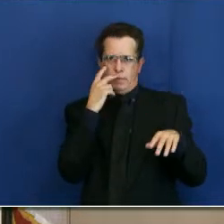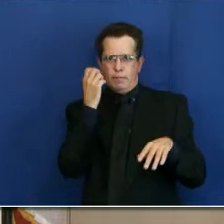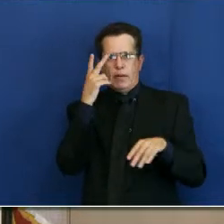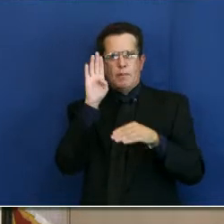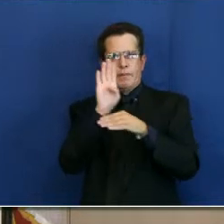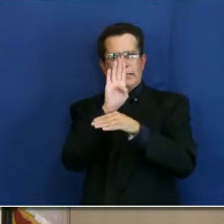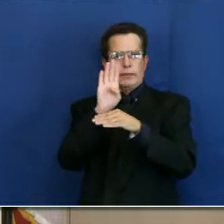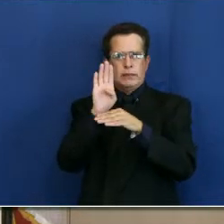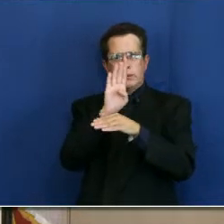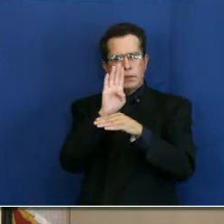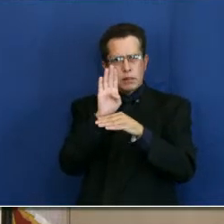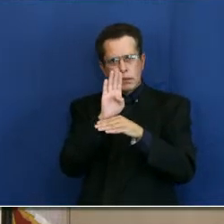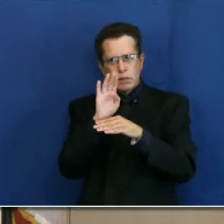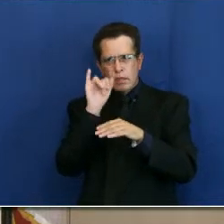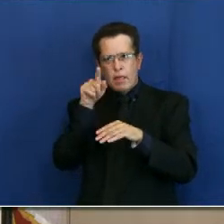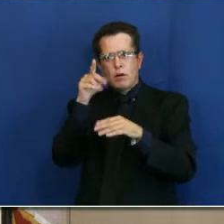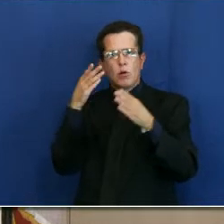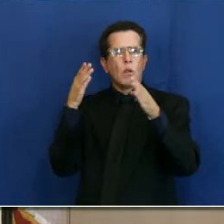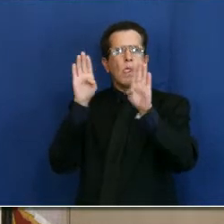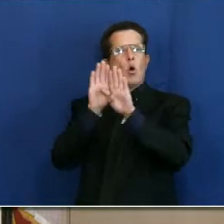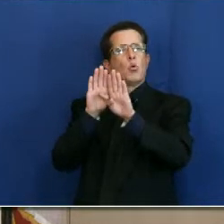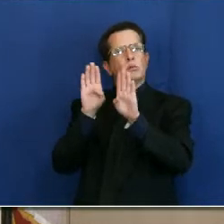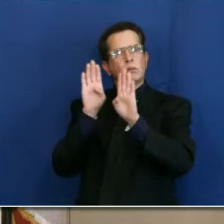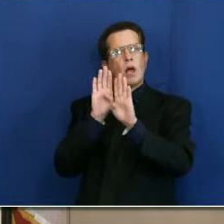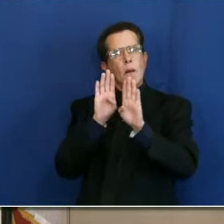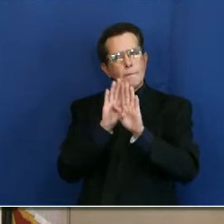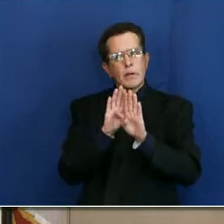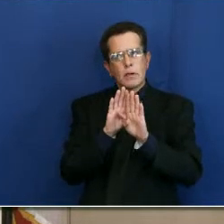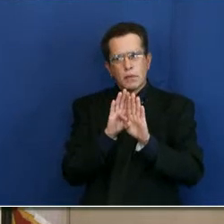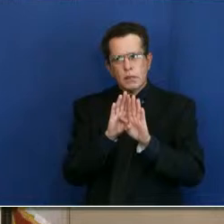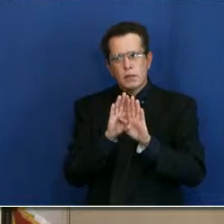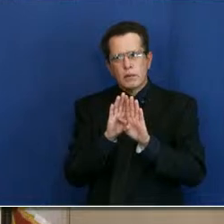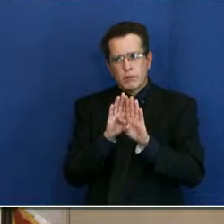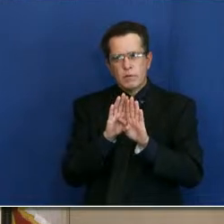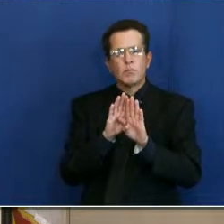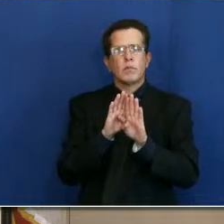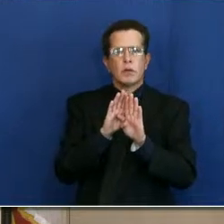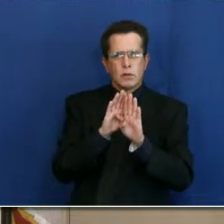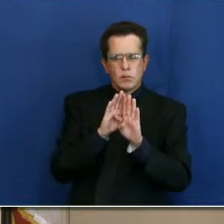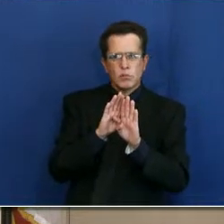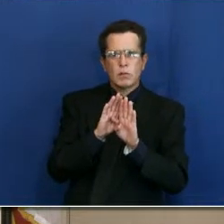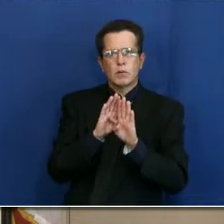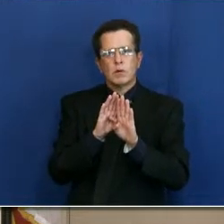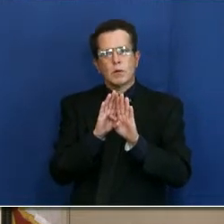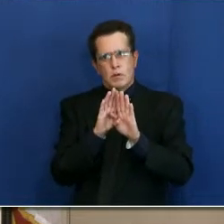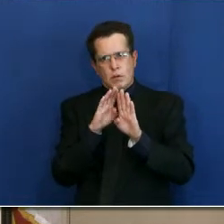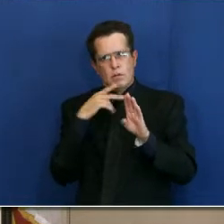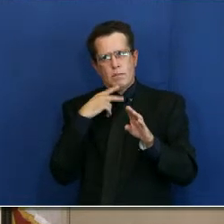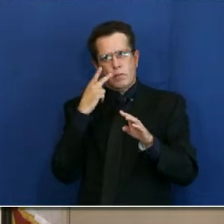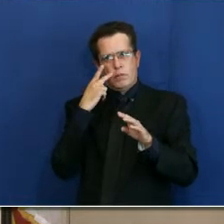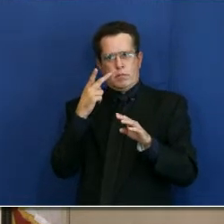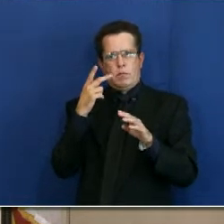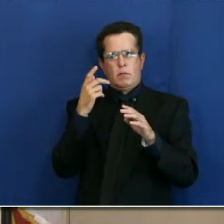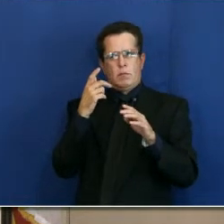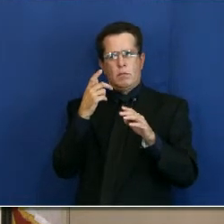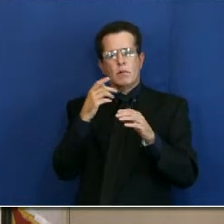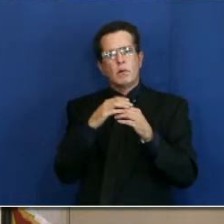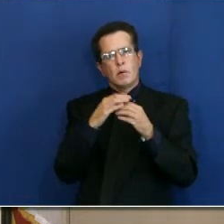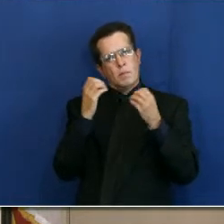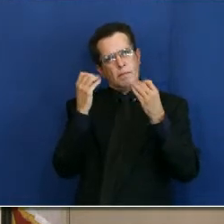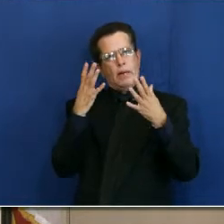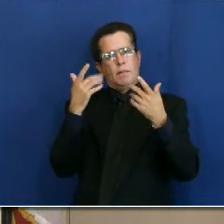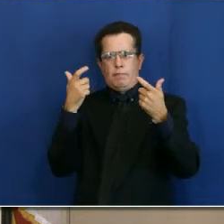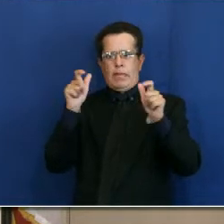to start operating outdoors. We've seen the largest concentration of community